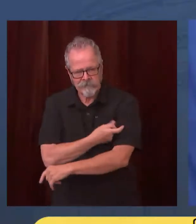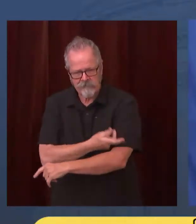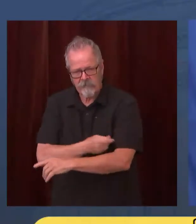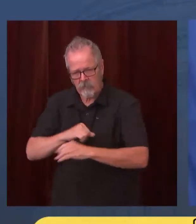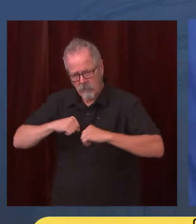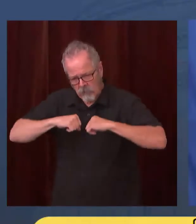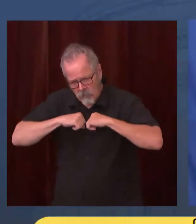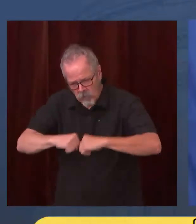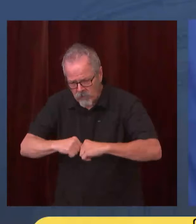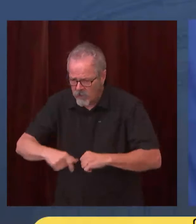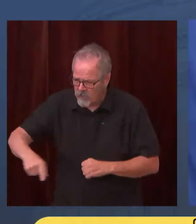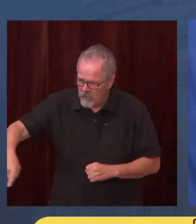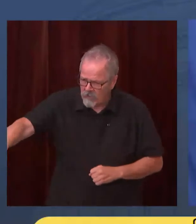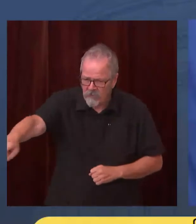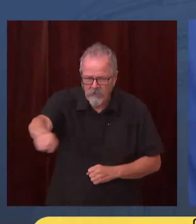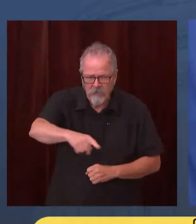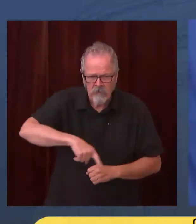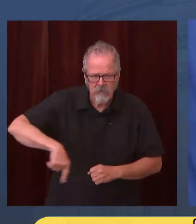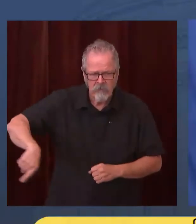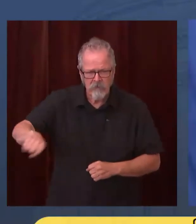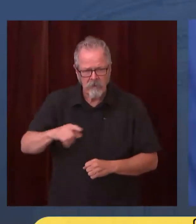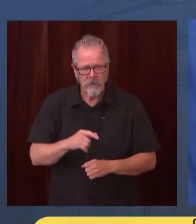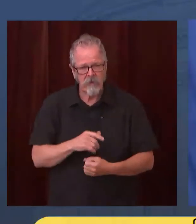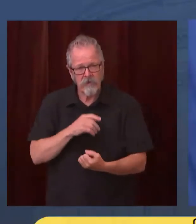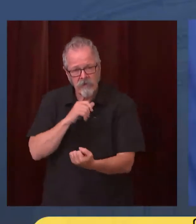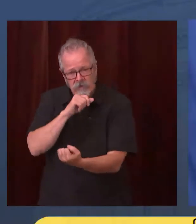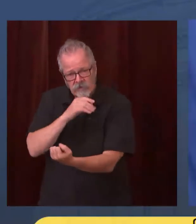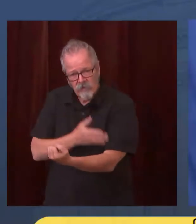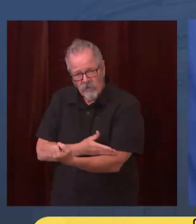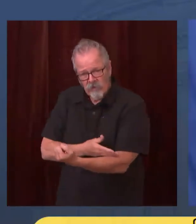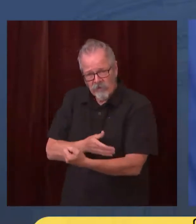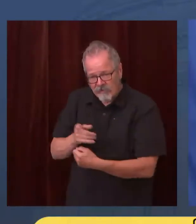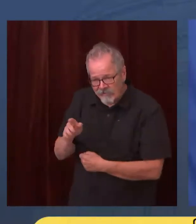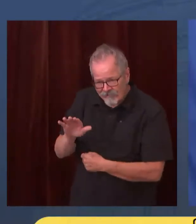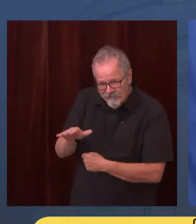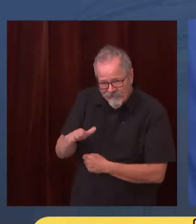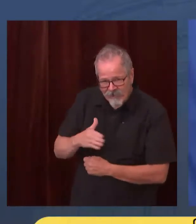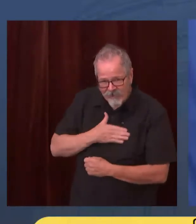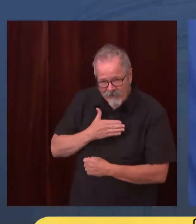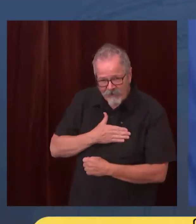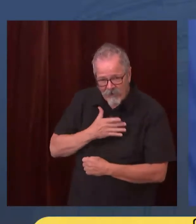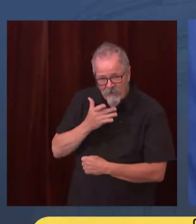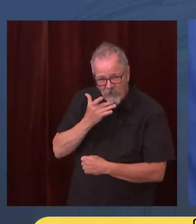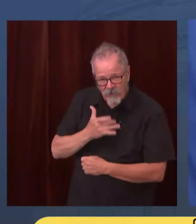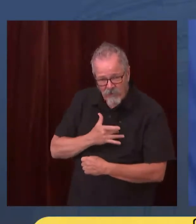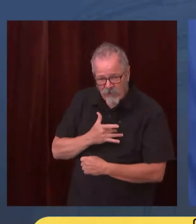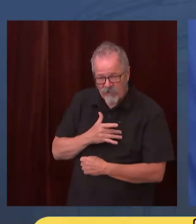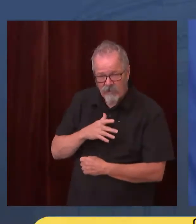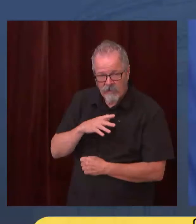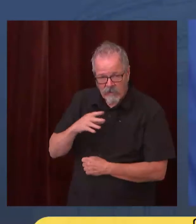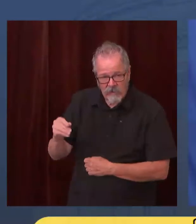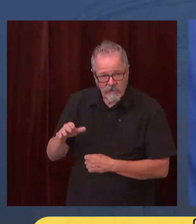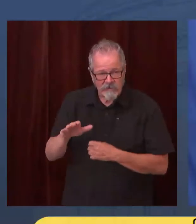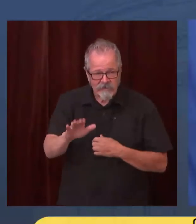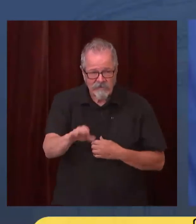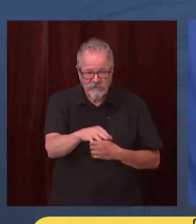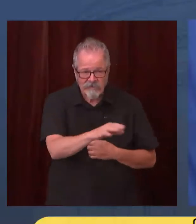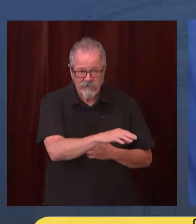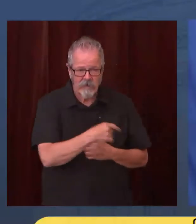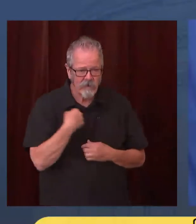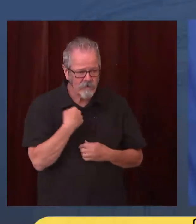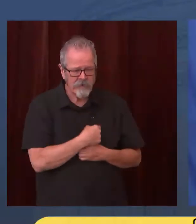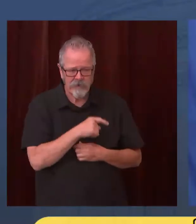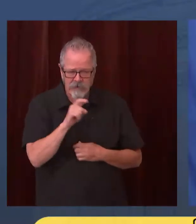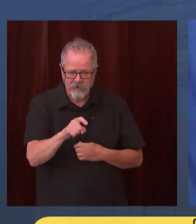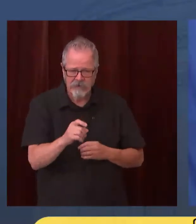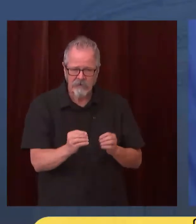wanted to wish my daughter happy birthday, but also champion the fact that we need to certainly work towards getting vaccinations, especially for